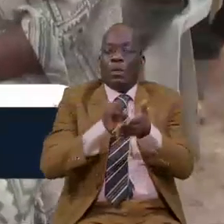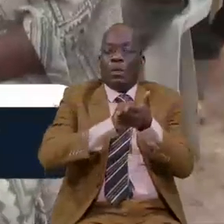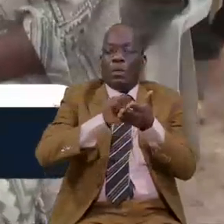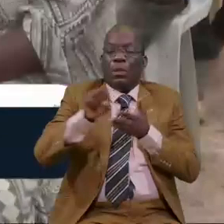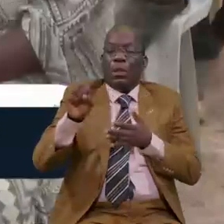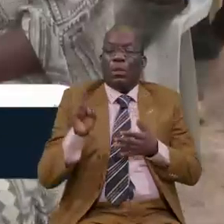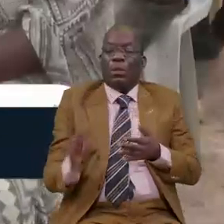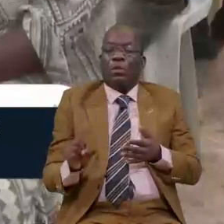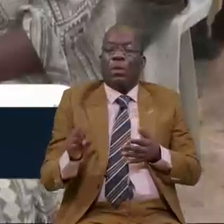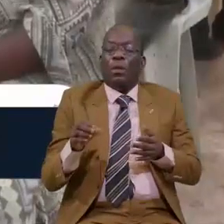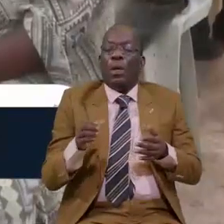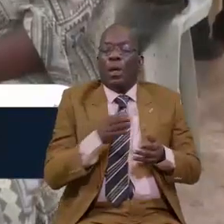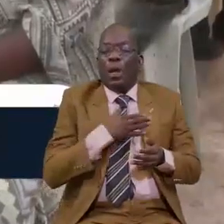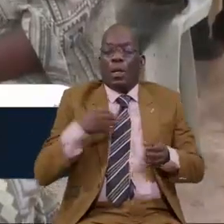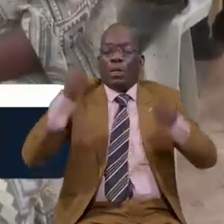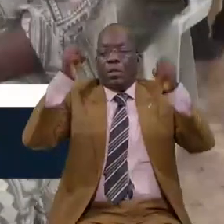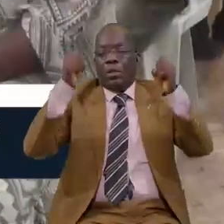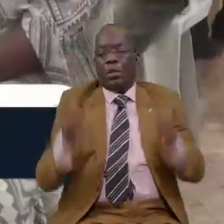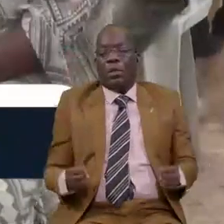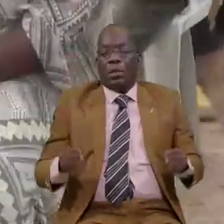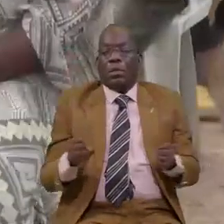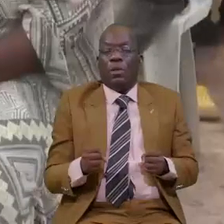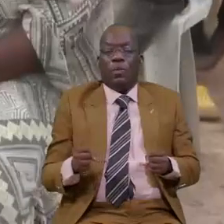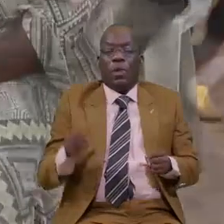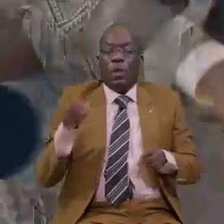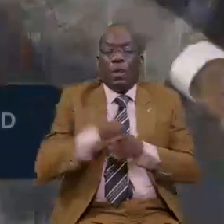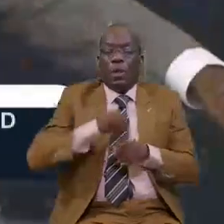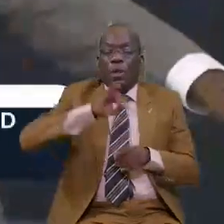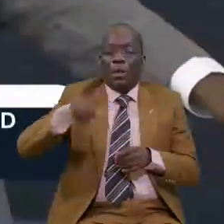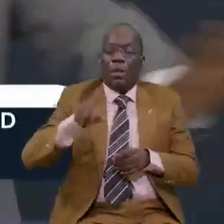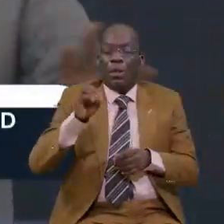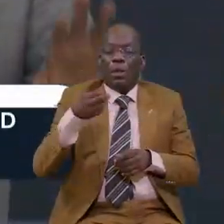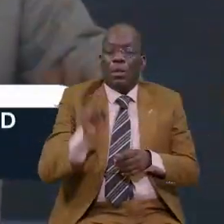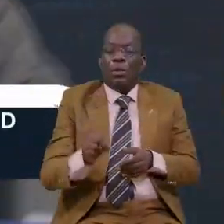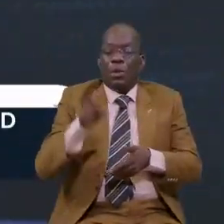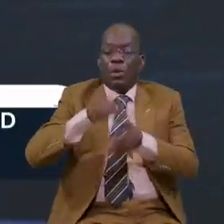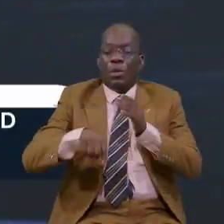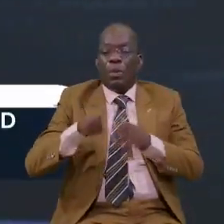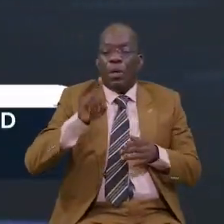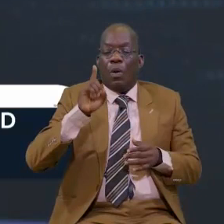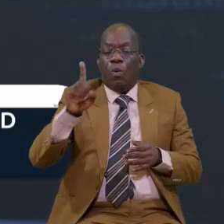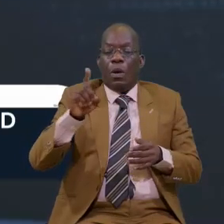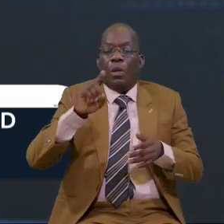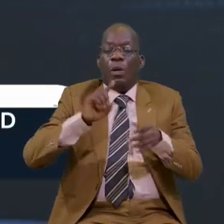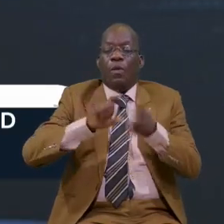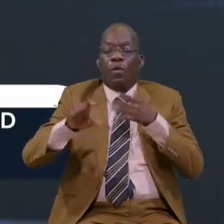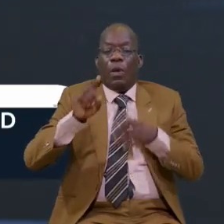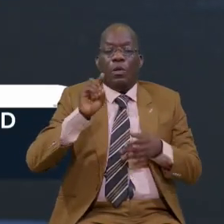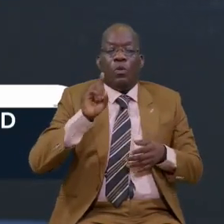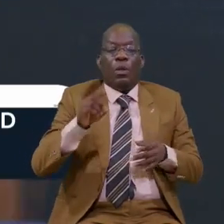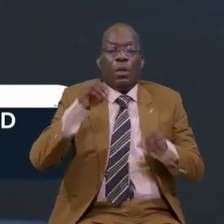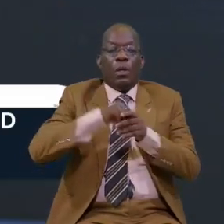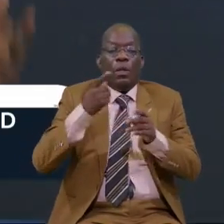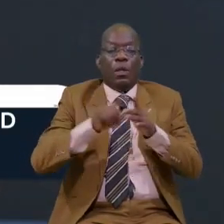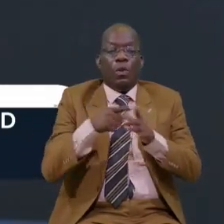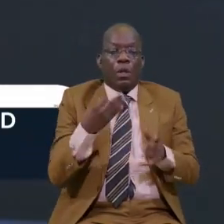that strengthens. In John chapter 1, reading from verse 1, in the beginning was the Word. And